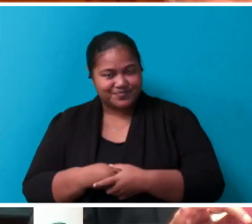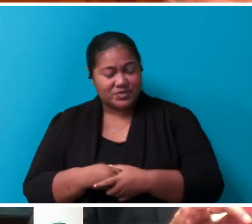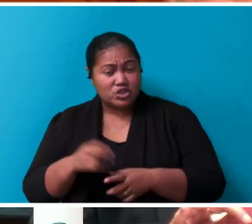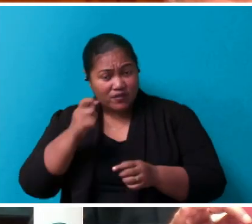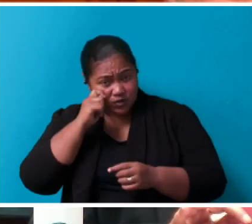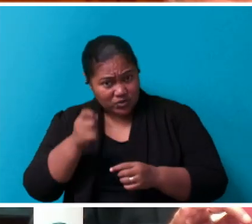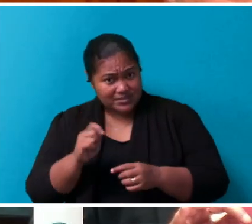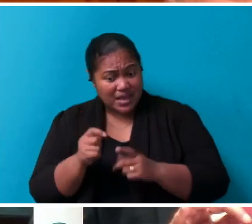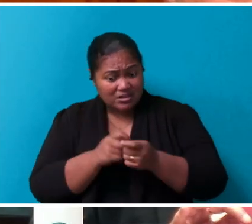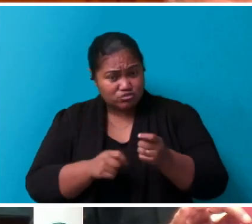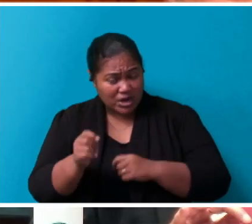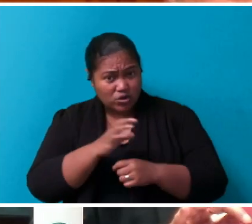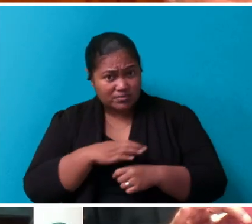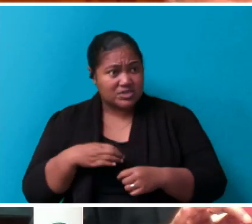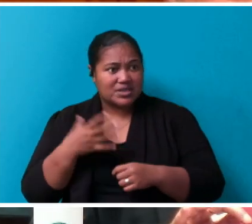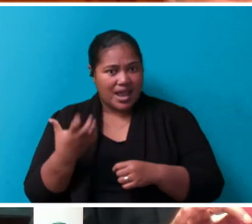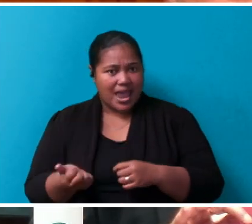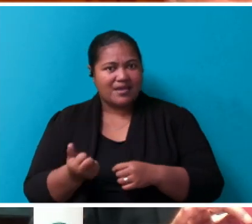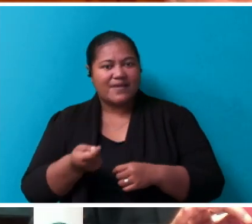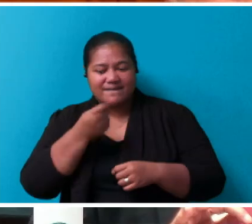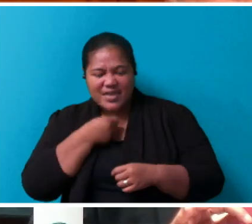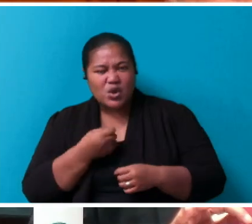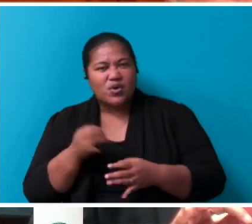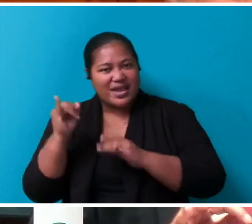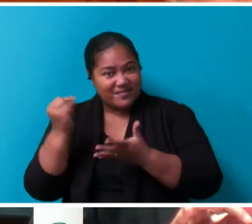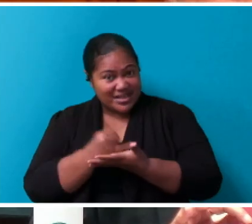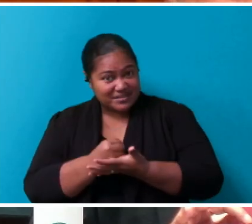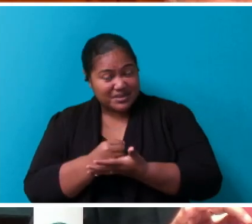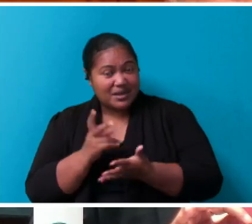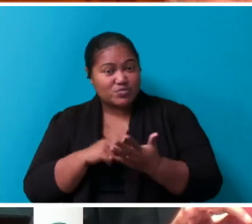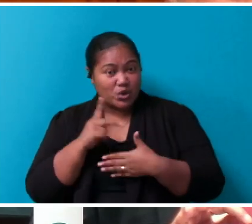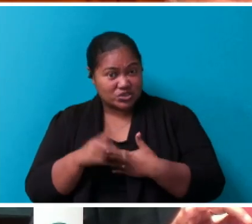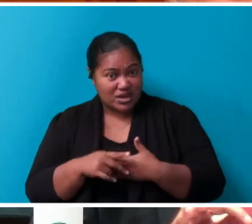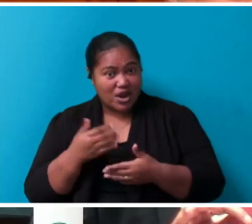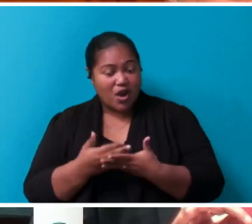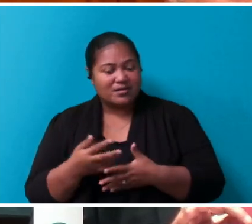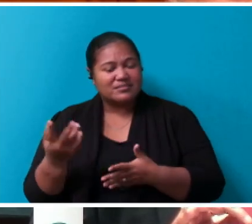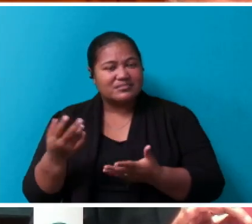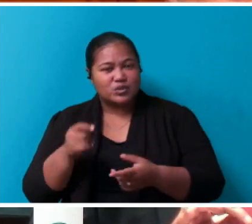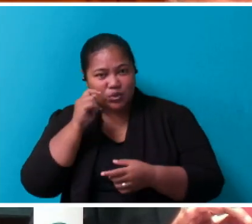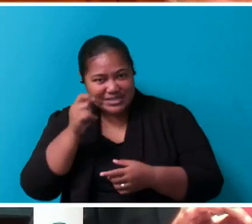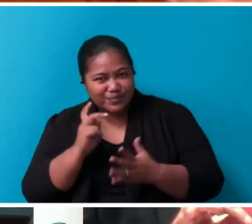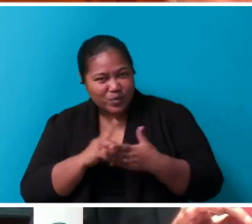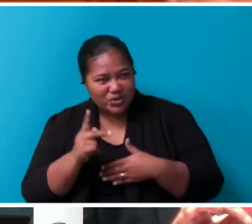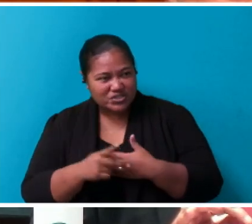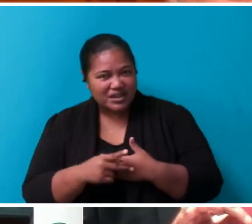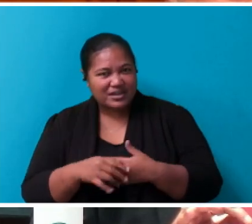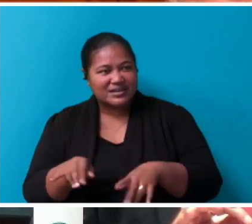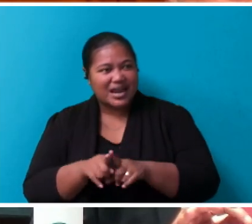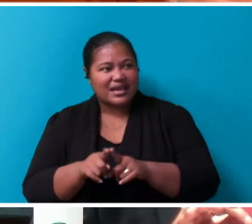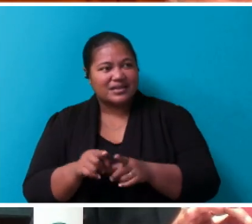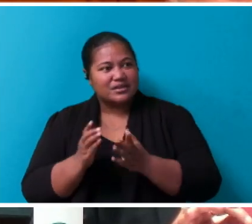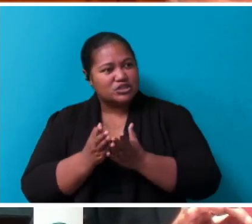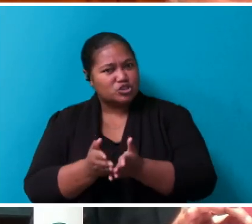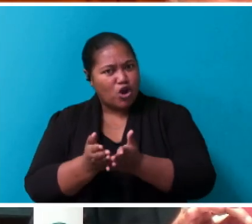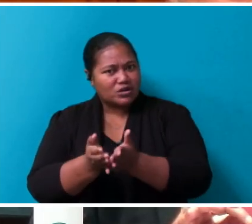Commission has facilitated several investment projects in value-added tourism products, including yacht charter services and super